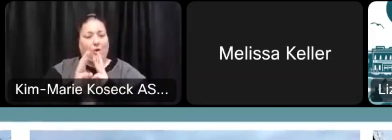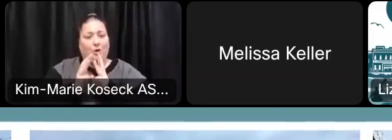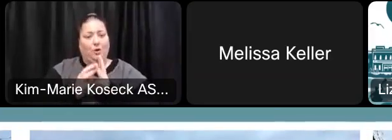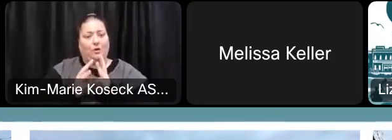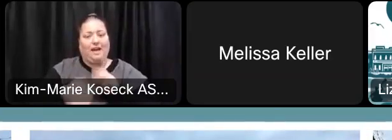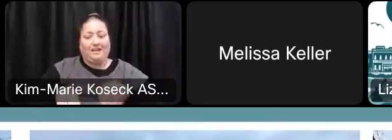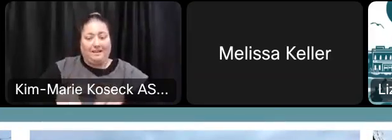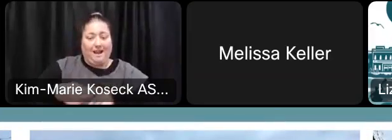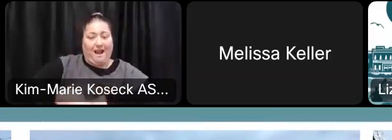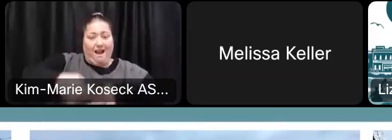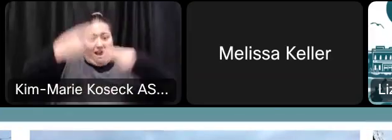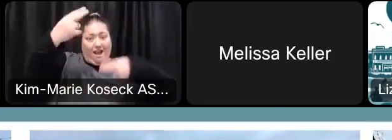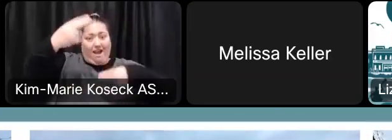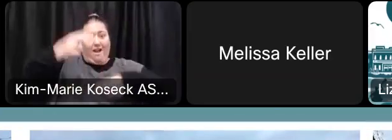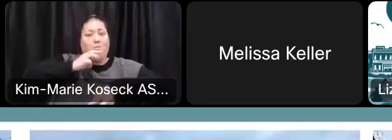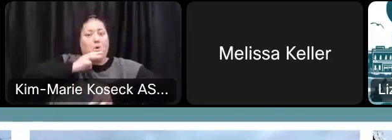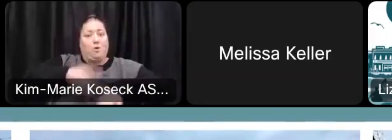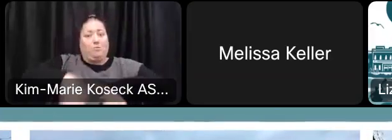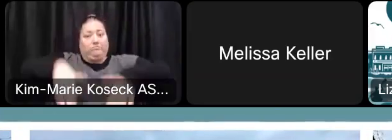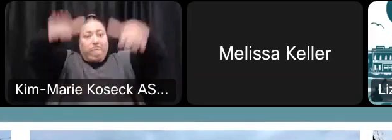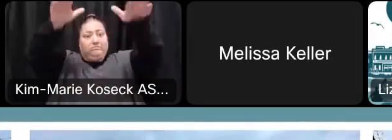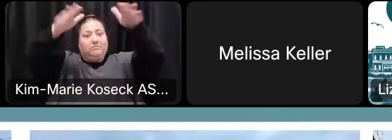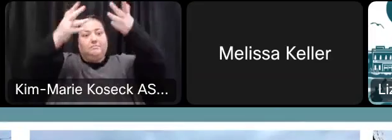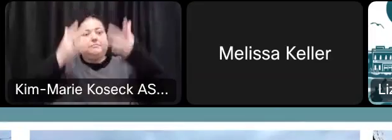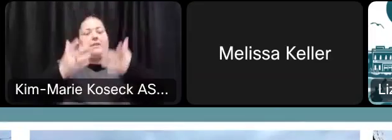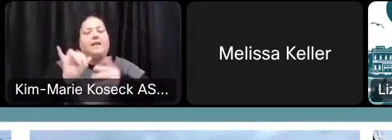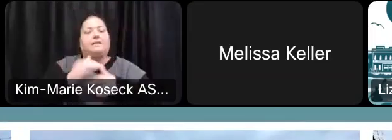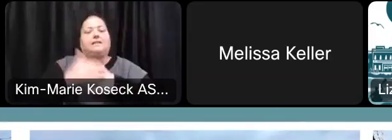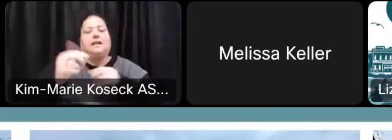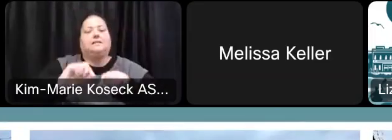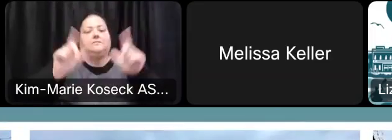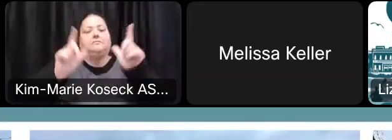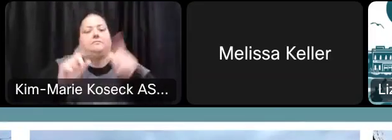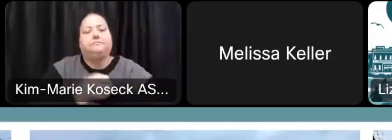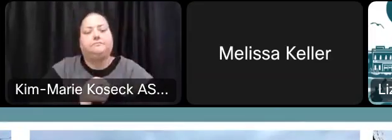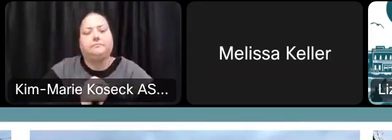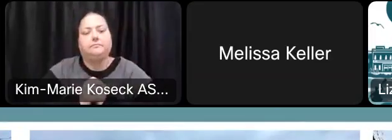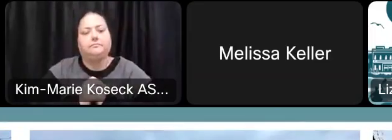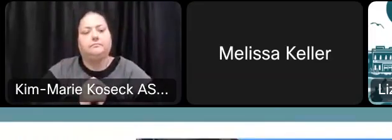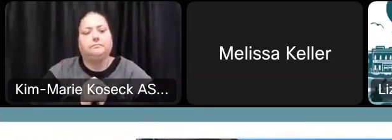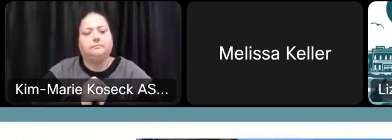high water level events. So those are our, next slide, please.